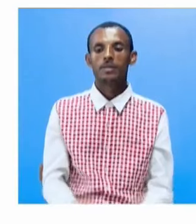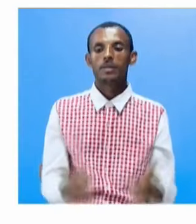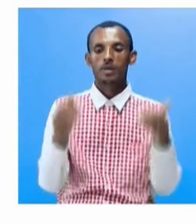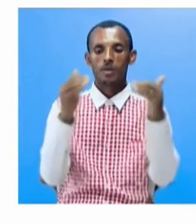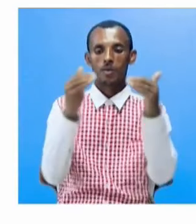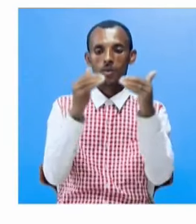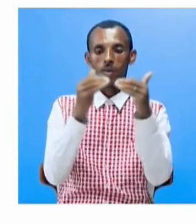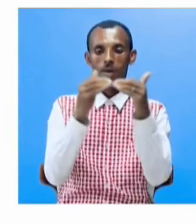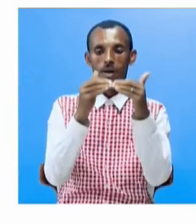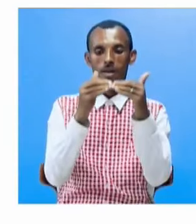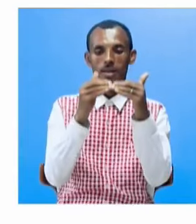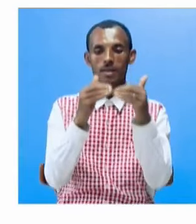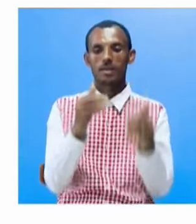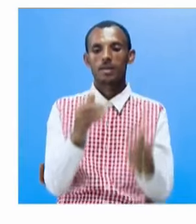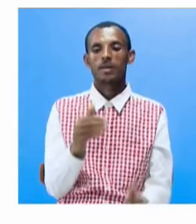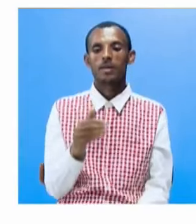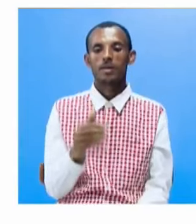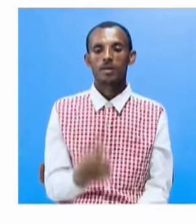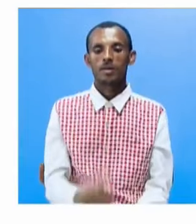congruent?